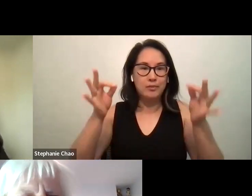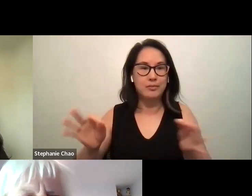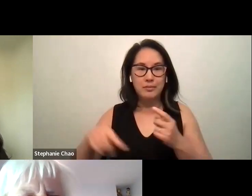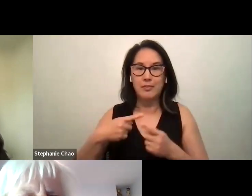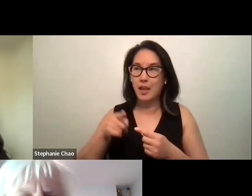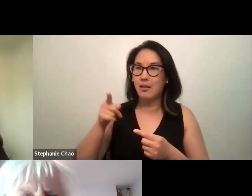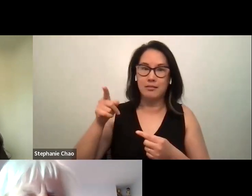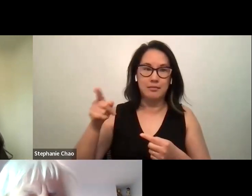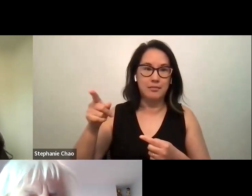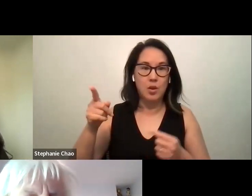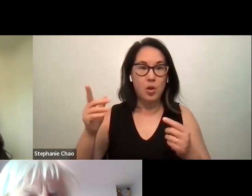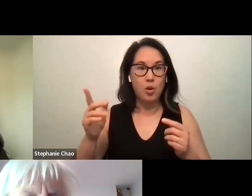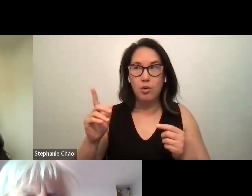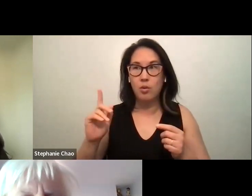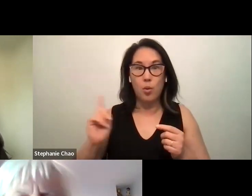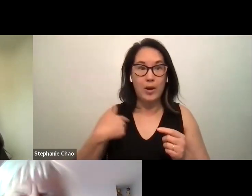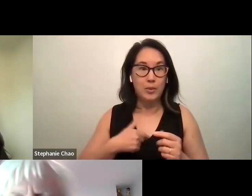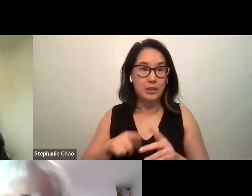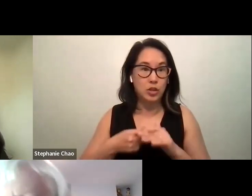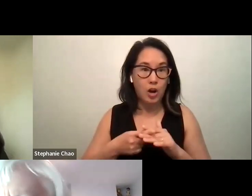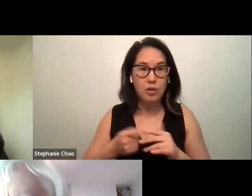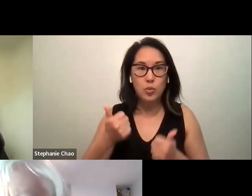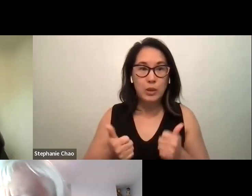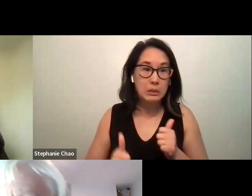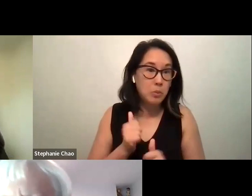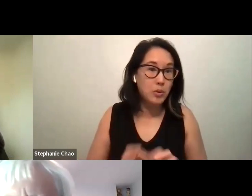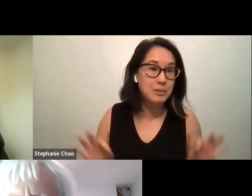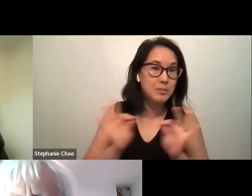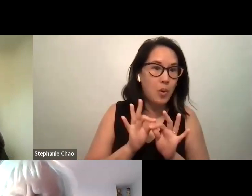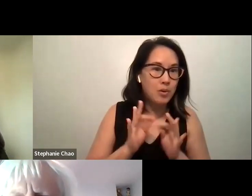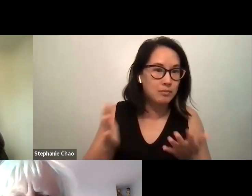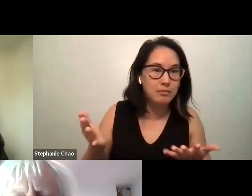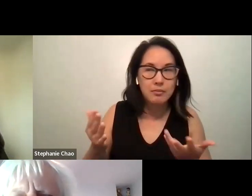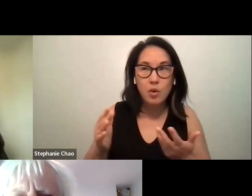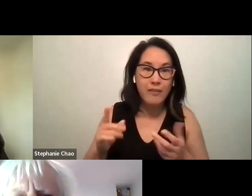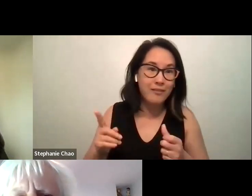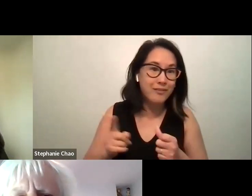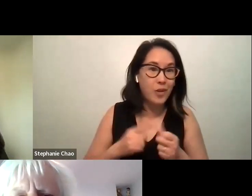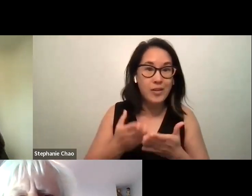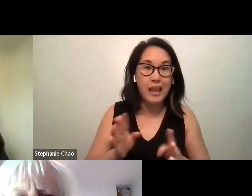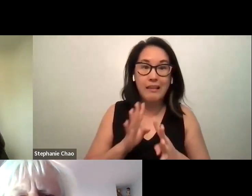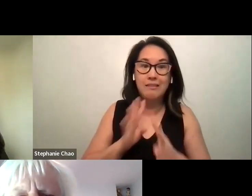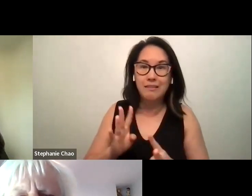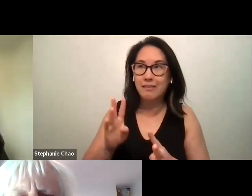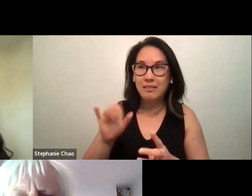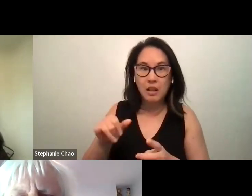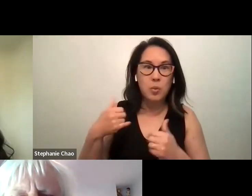what, where do we start? What's most important, whatever it is. And